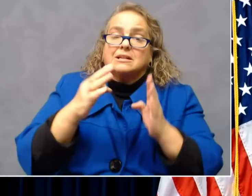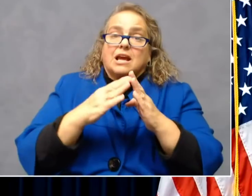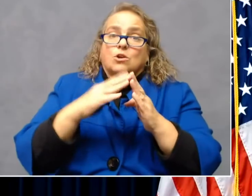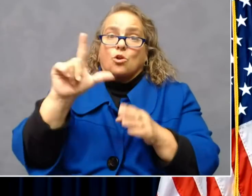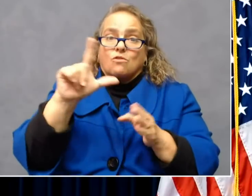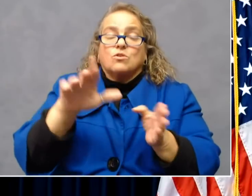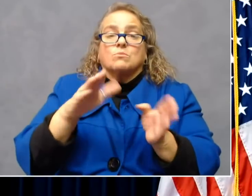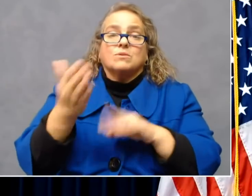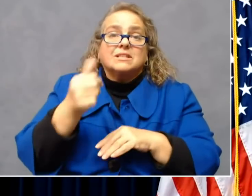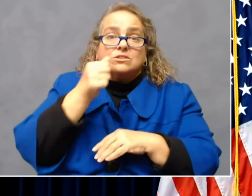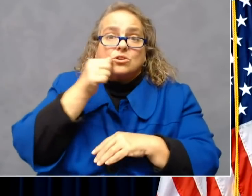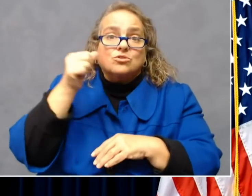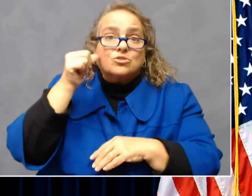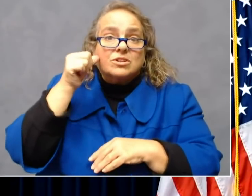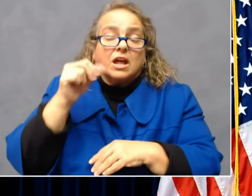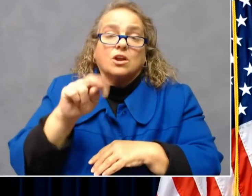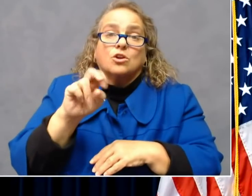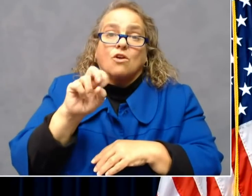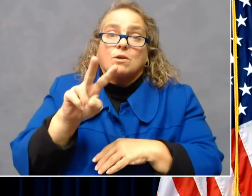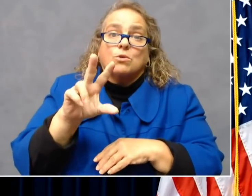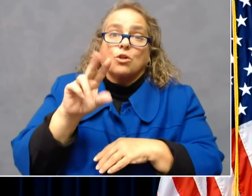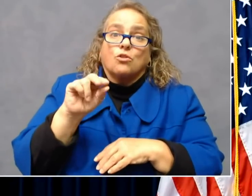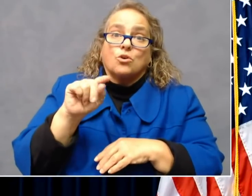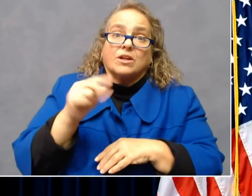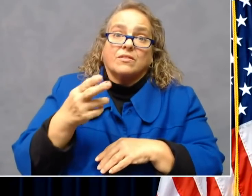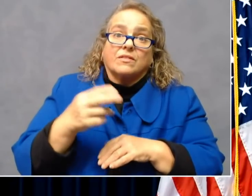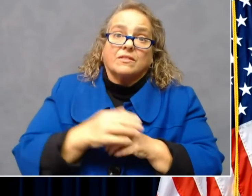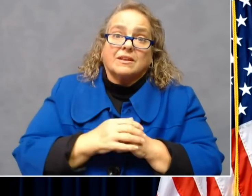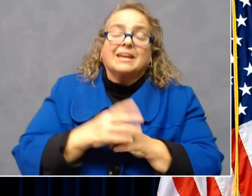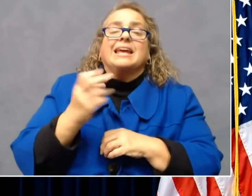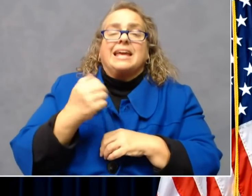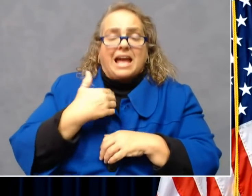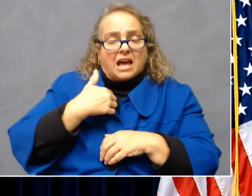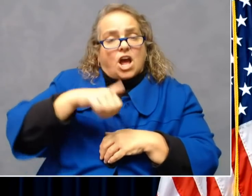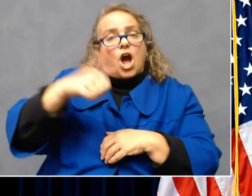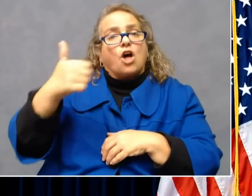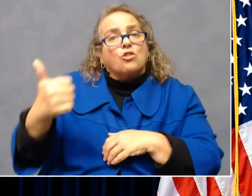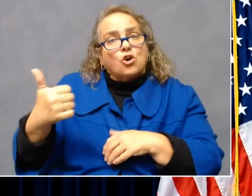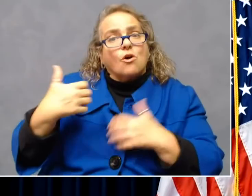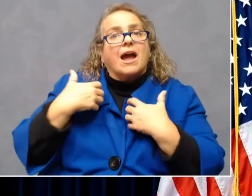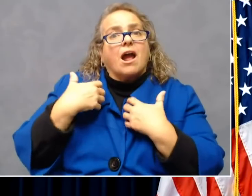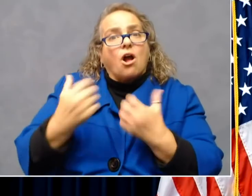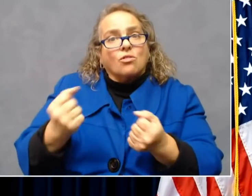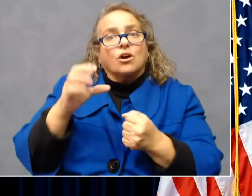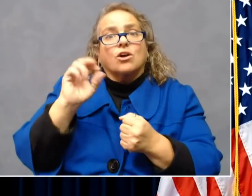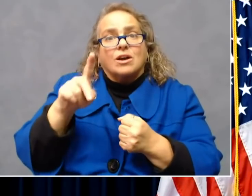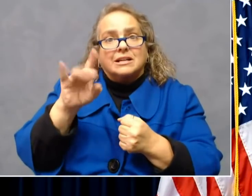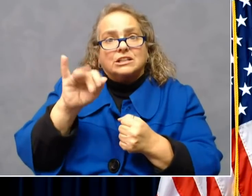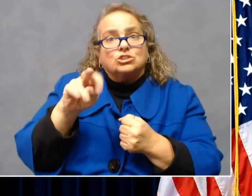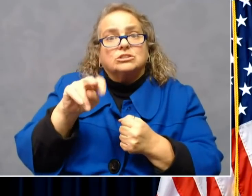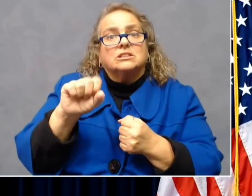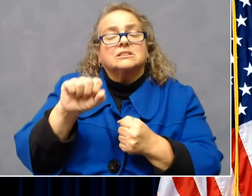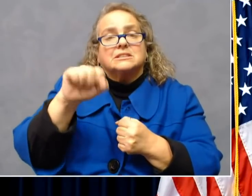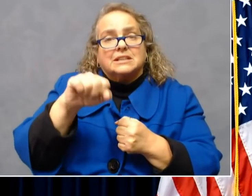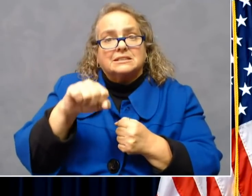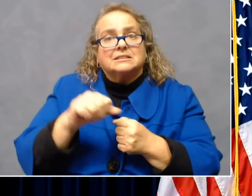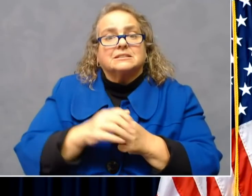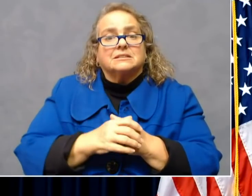30th. He did have underlying health conditions. So that's where we are.